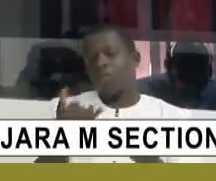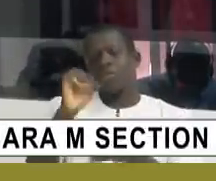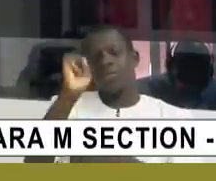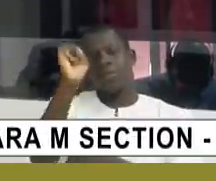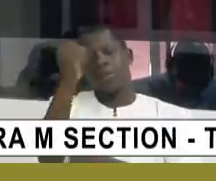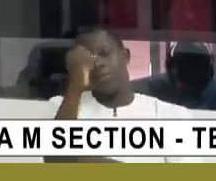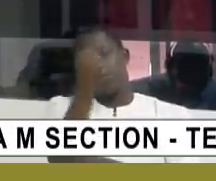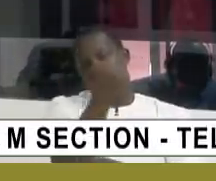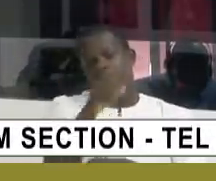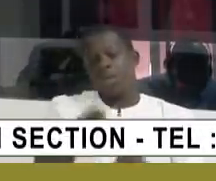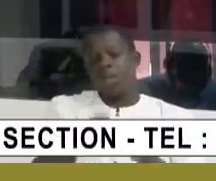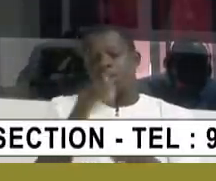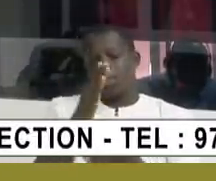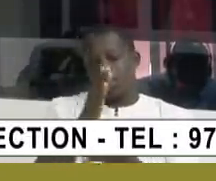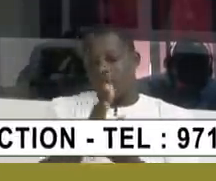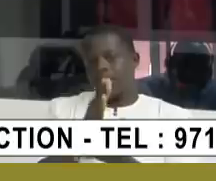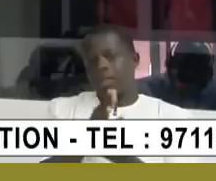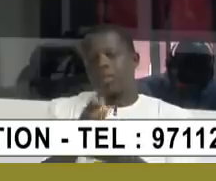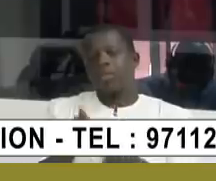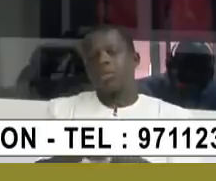difficult.